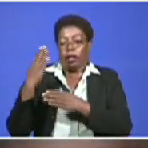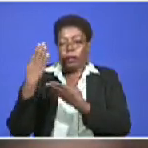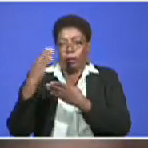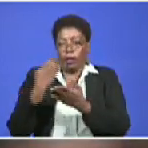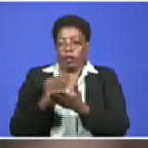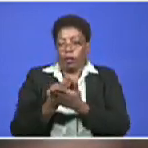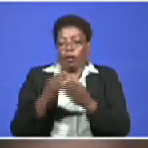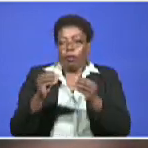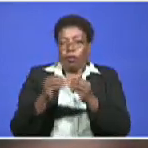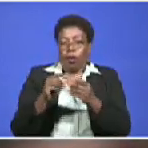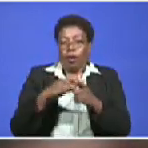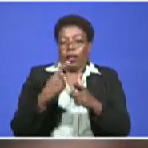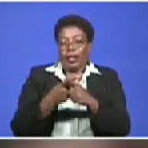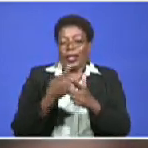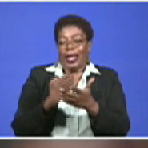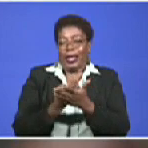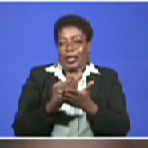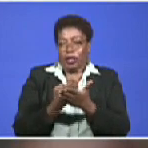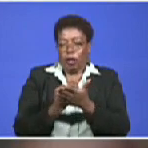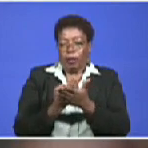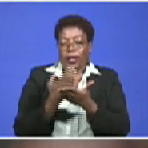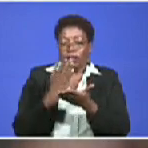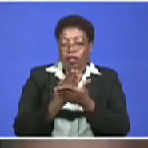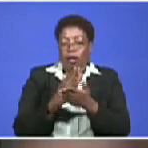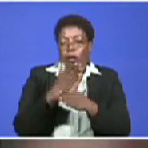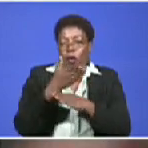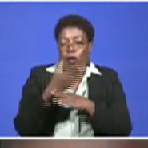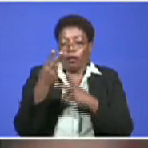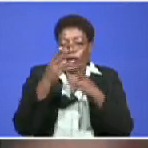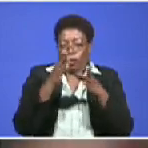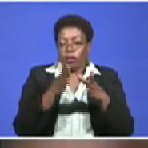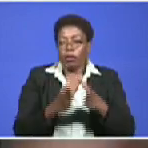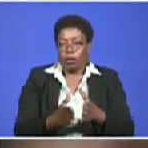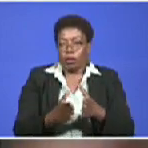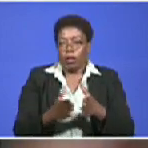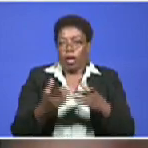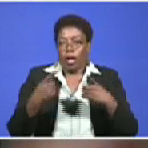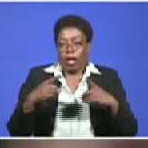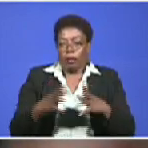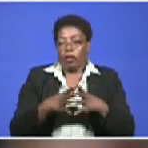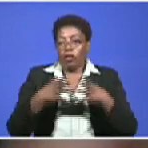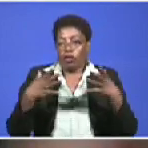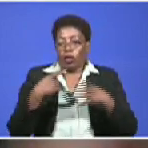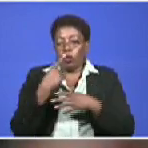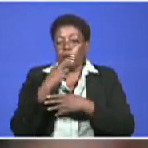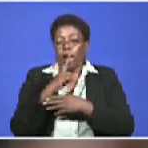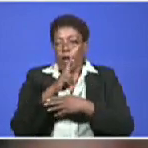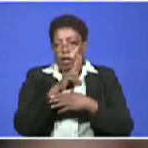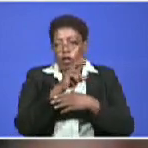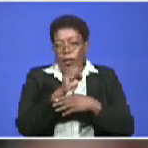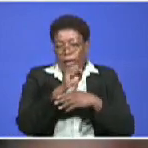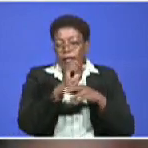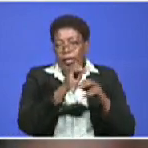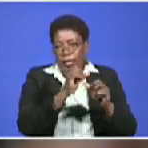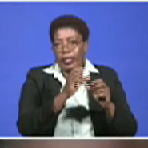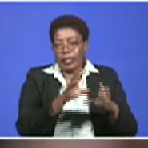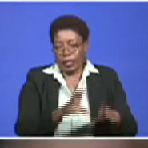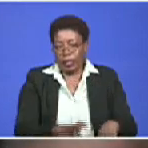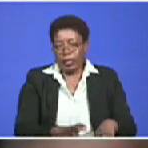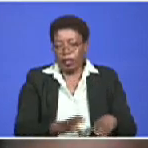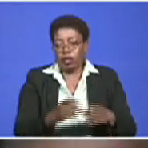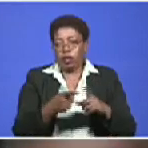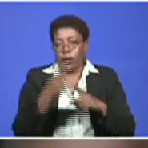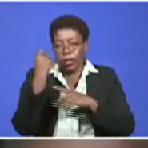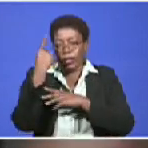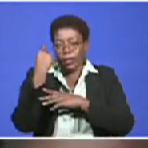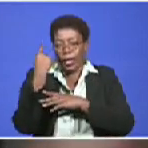more than just simple economics, stopover tourism allows visitors, the vast majority of whom are U.S. citizens, to deepen their